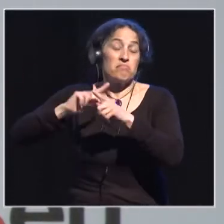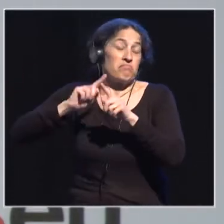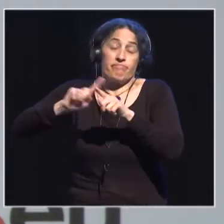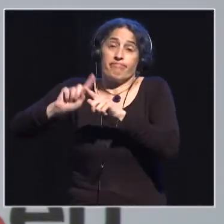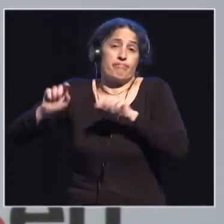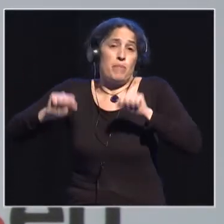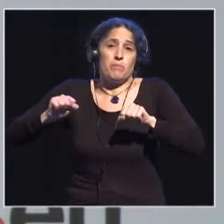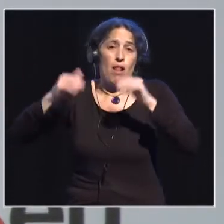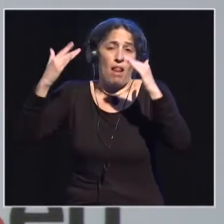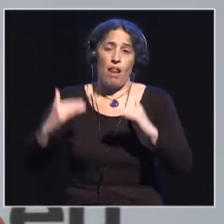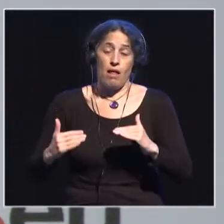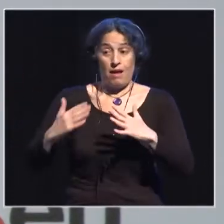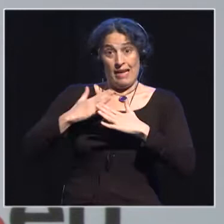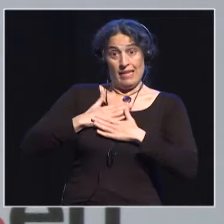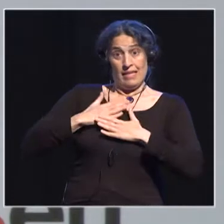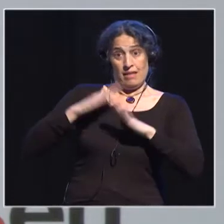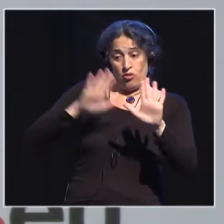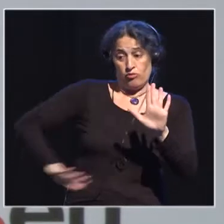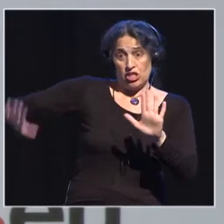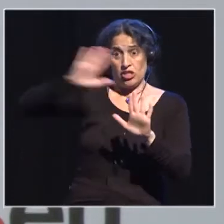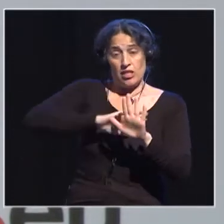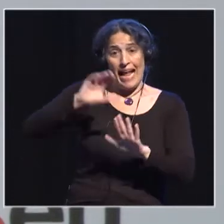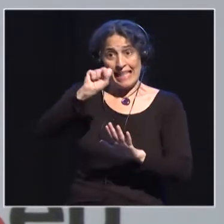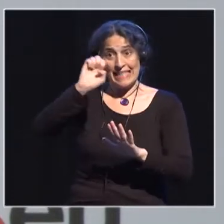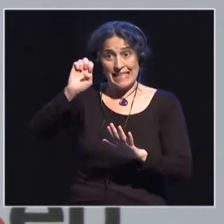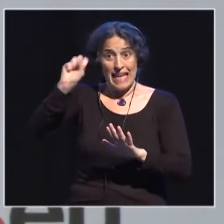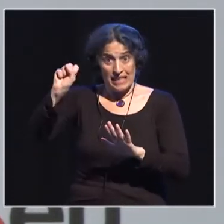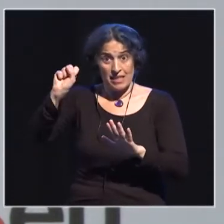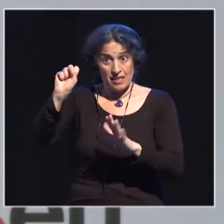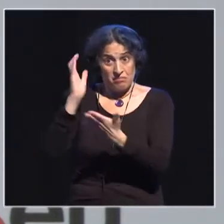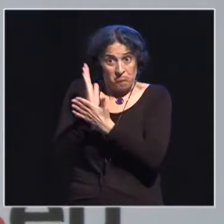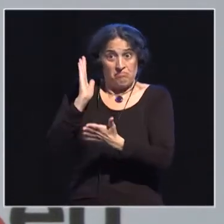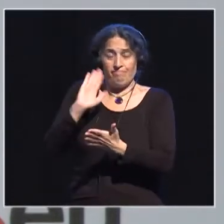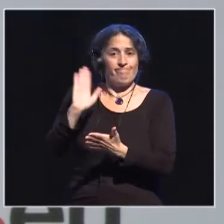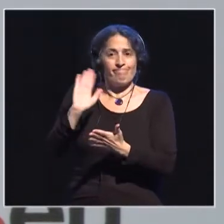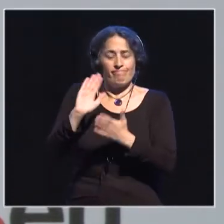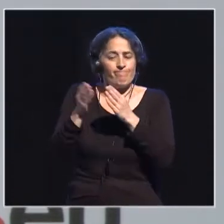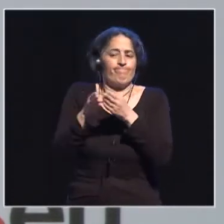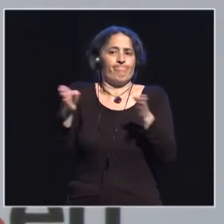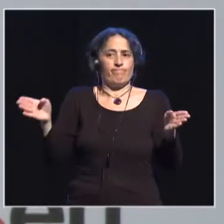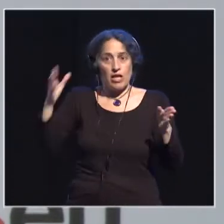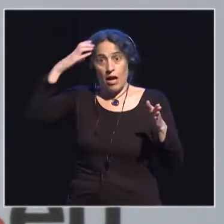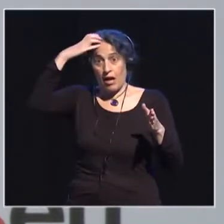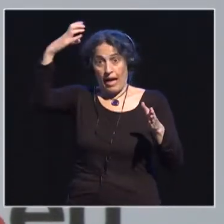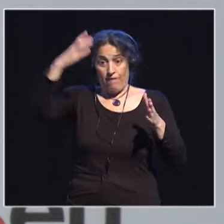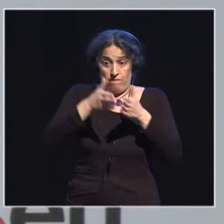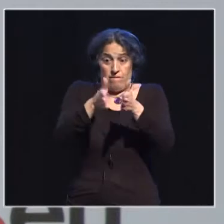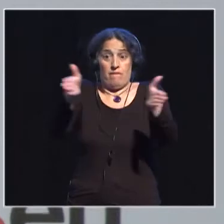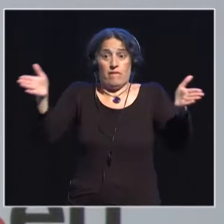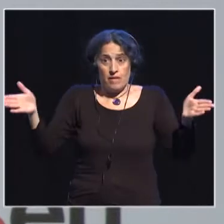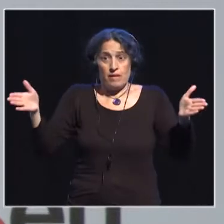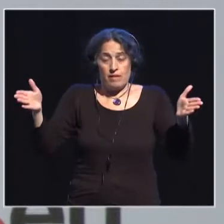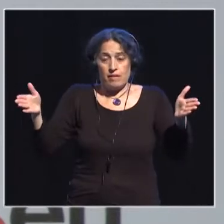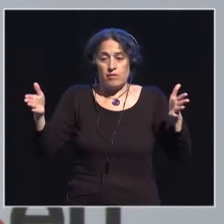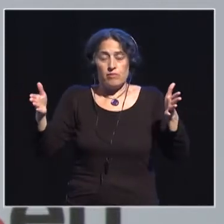not just SES, is our reach as private sector operator and the public sector.